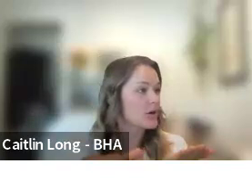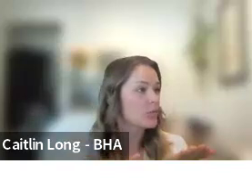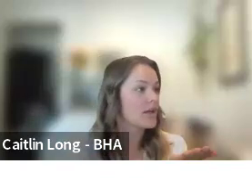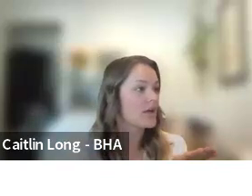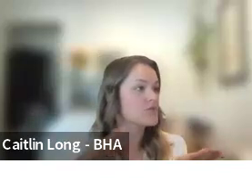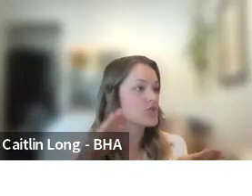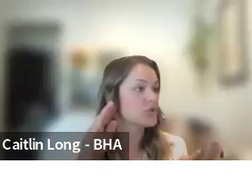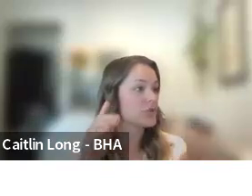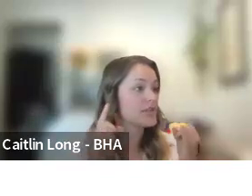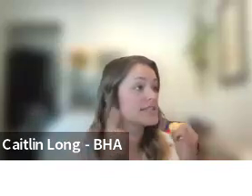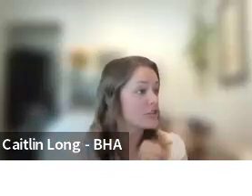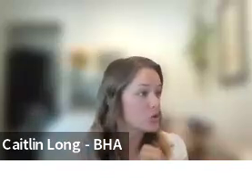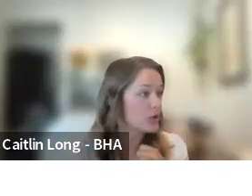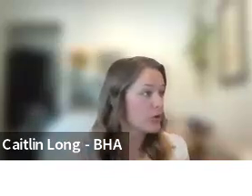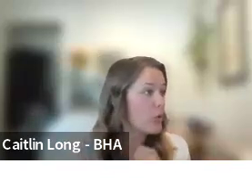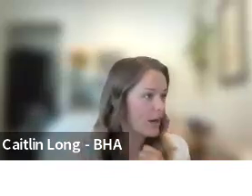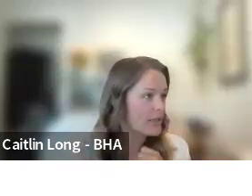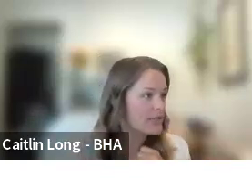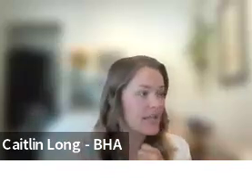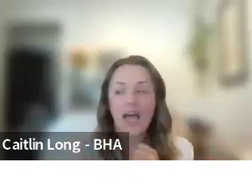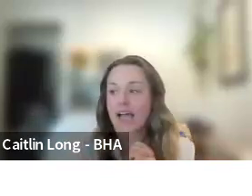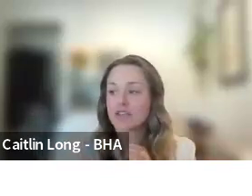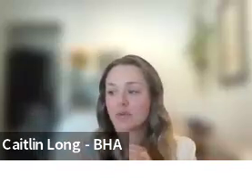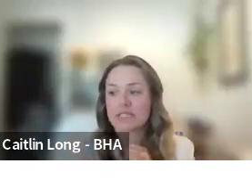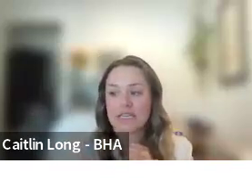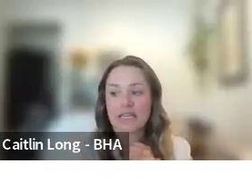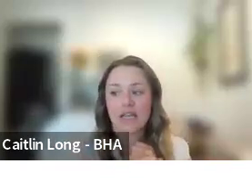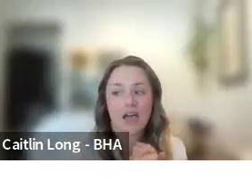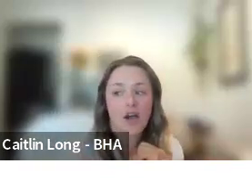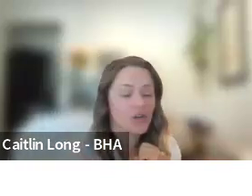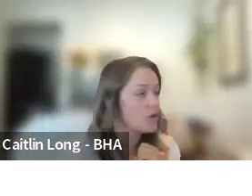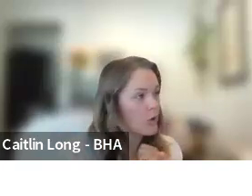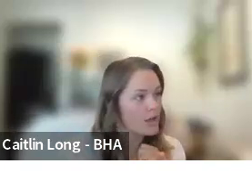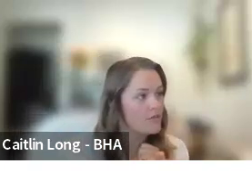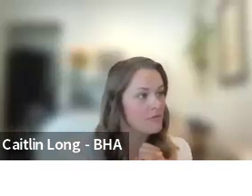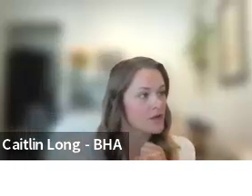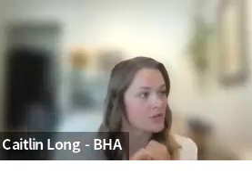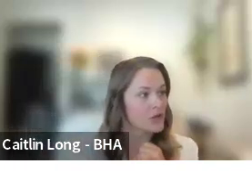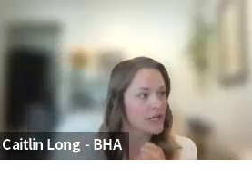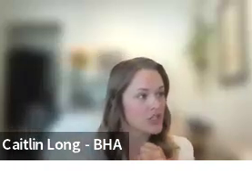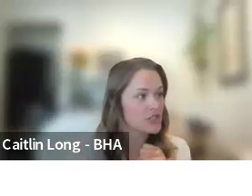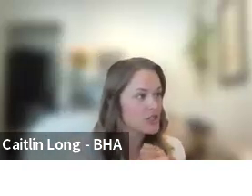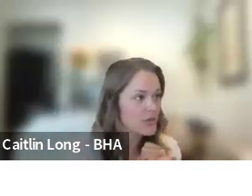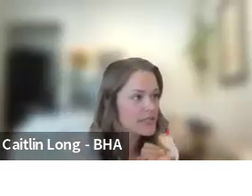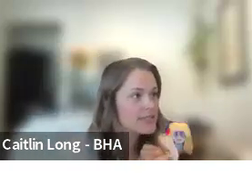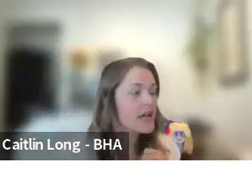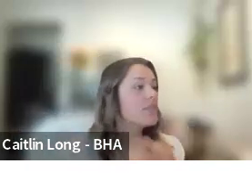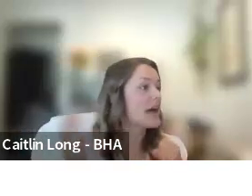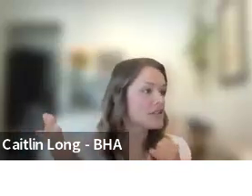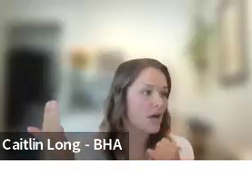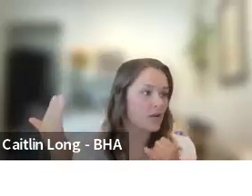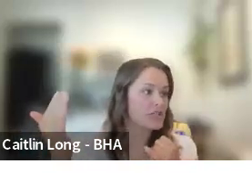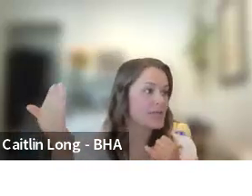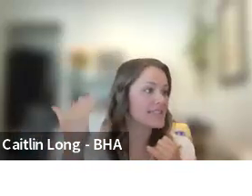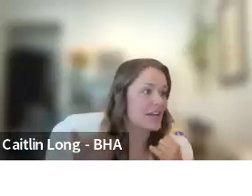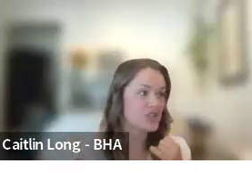the board when it comes to the statutory requirements. As you will see on Article 1 under the creation and duties,